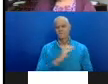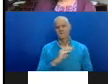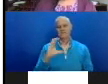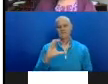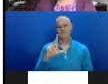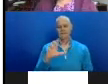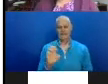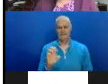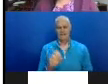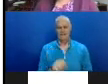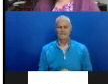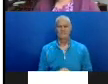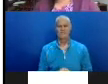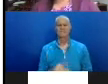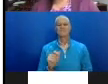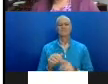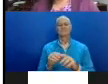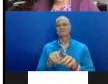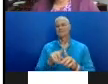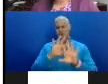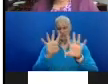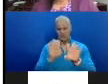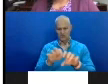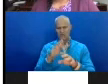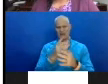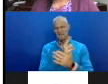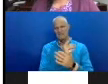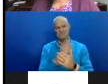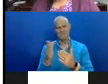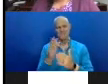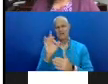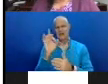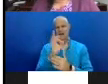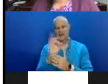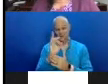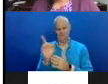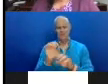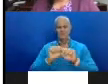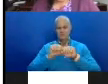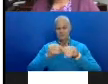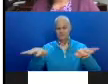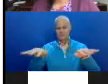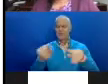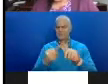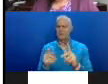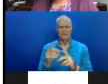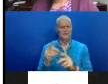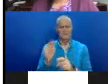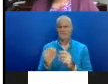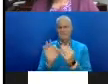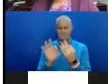we're planning to send a survey at the conclusion of the 8 weeks, but are interested in any immediate feedback that you may